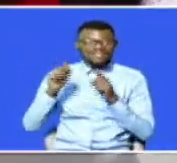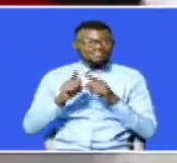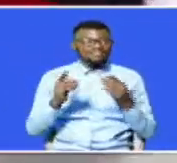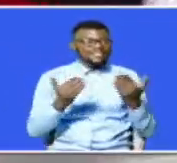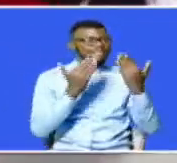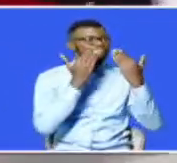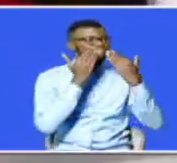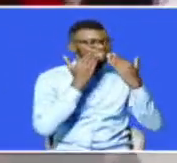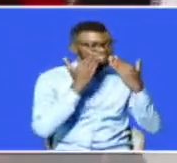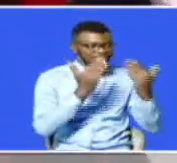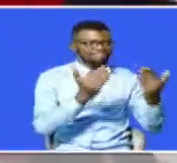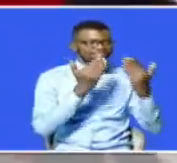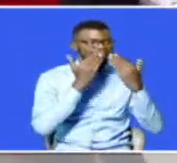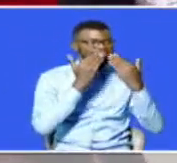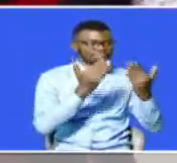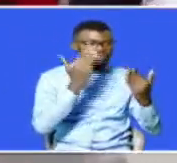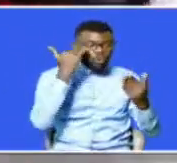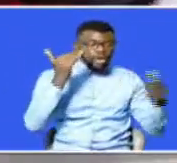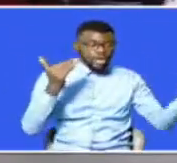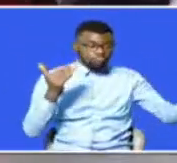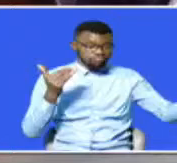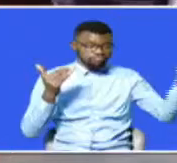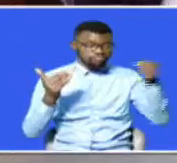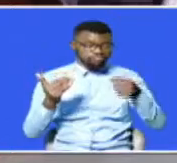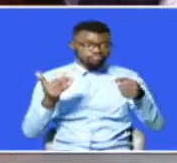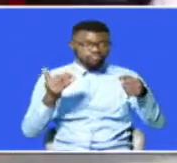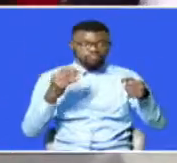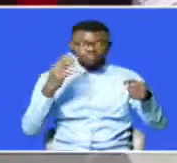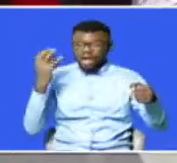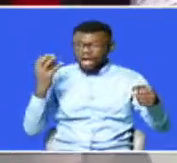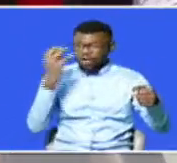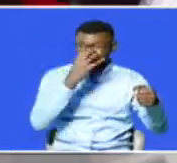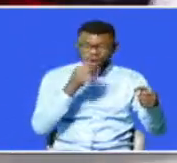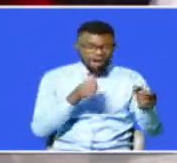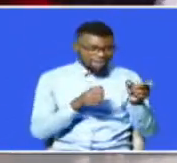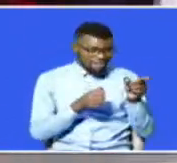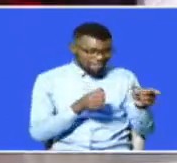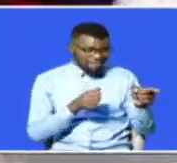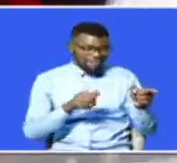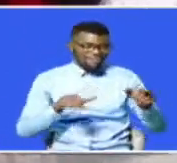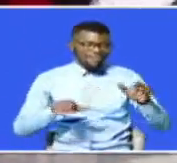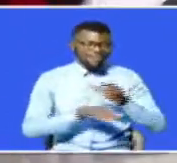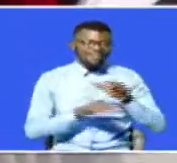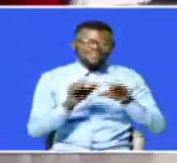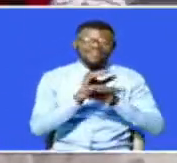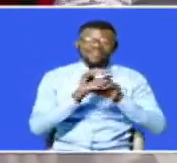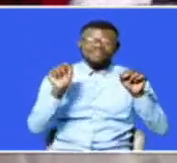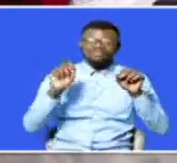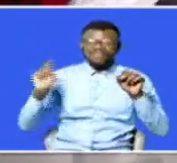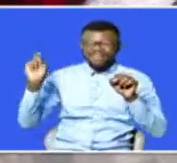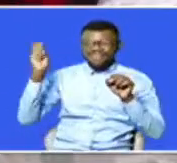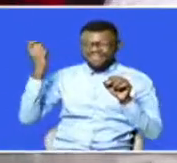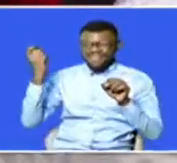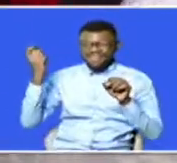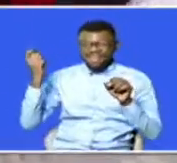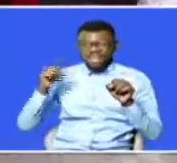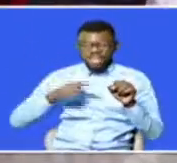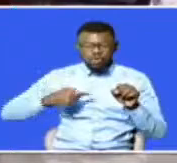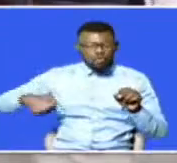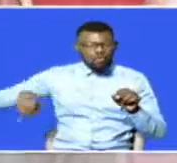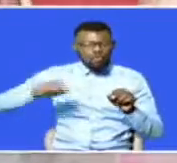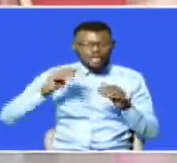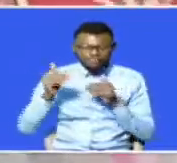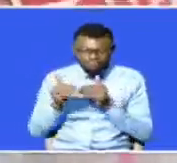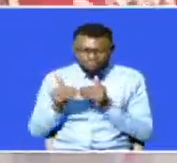vile umetupatia Mother Karua kuwa Deputy President wa Republic of Kenya. Sisi sasa